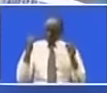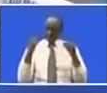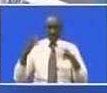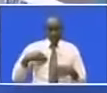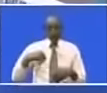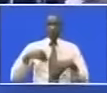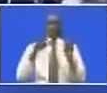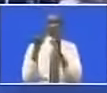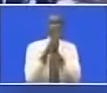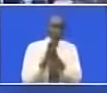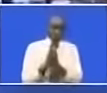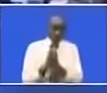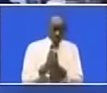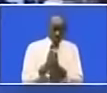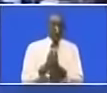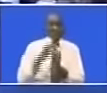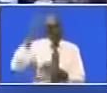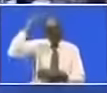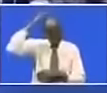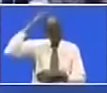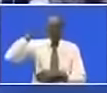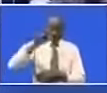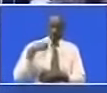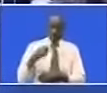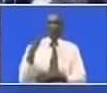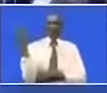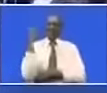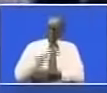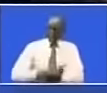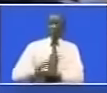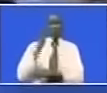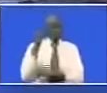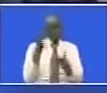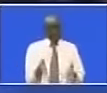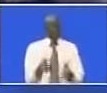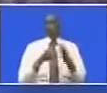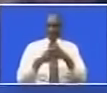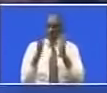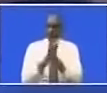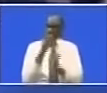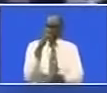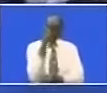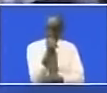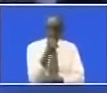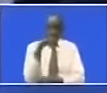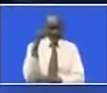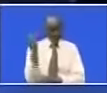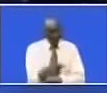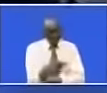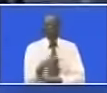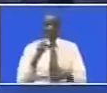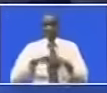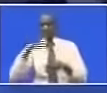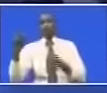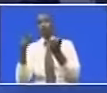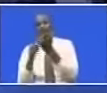following the events in Kenya. Pope Francis will make a 3-day visit to Kenya beginning on the 25th of next month before heading